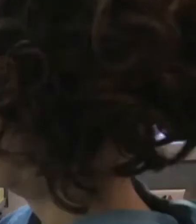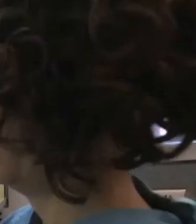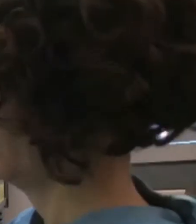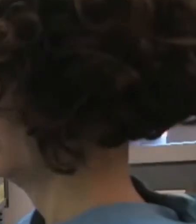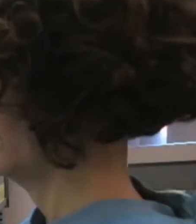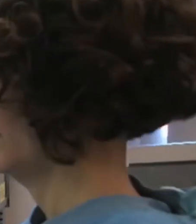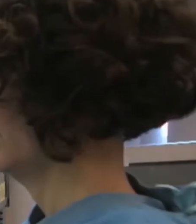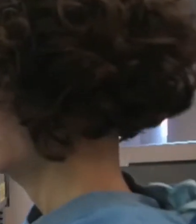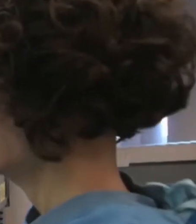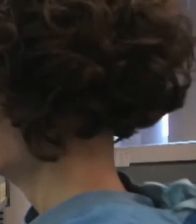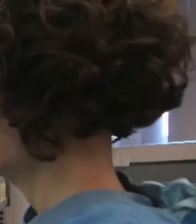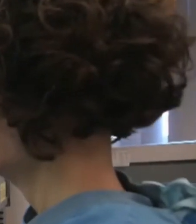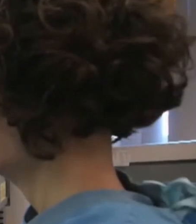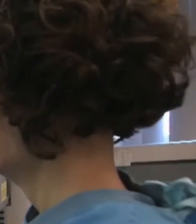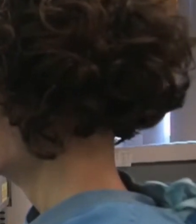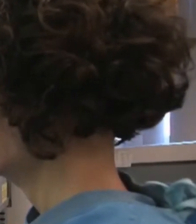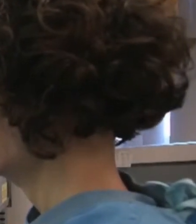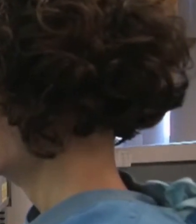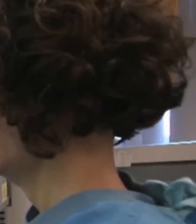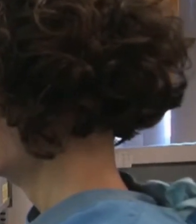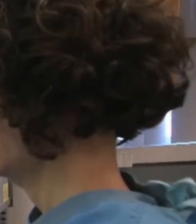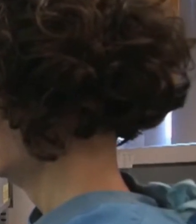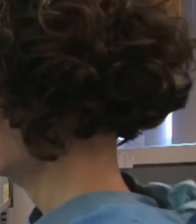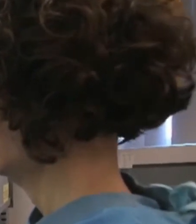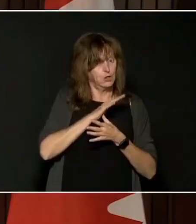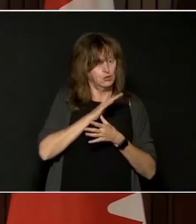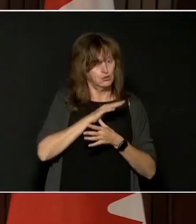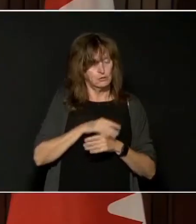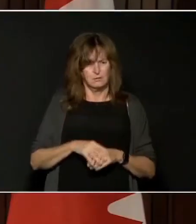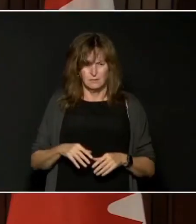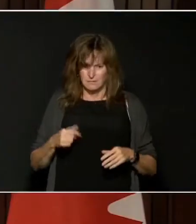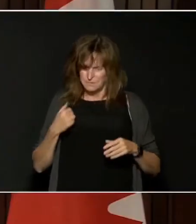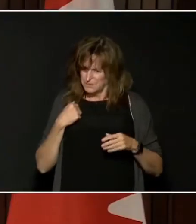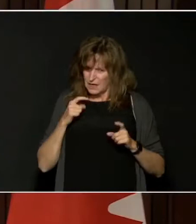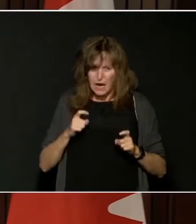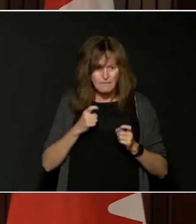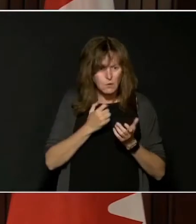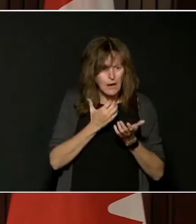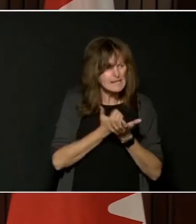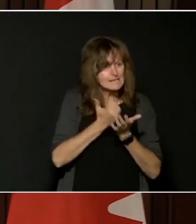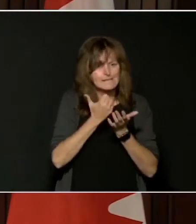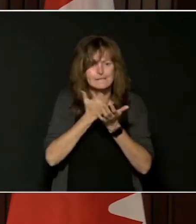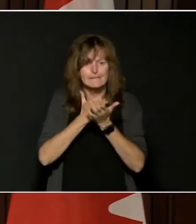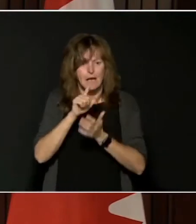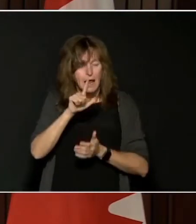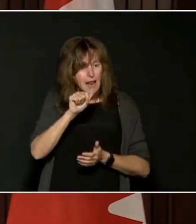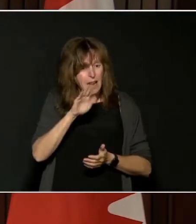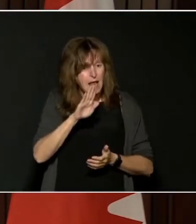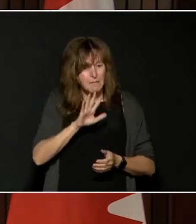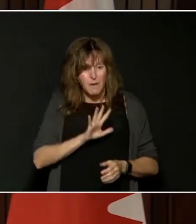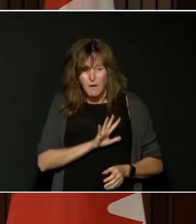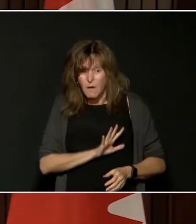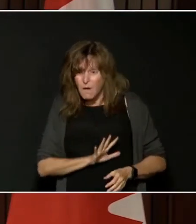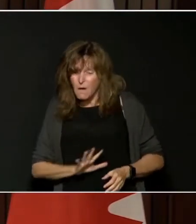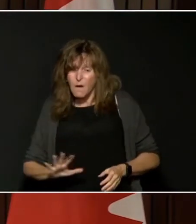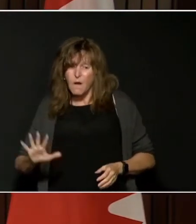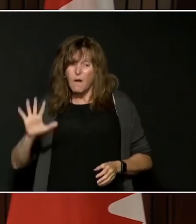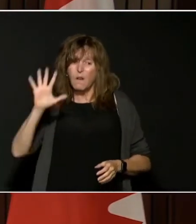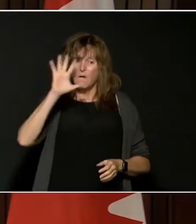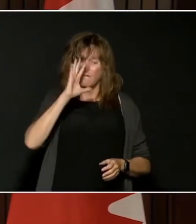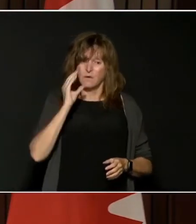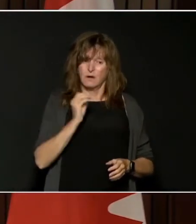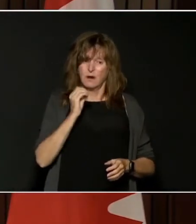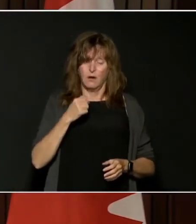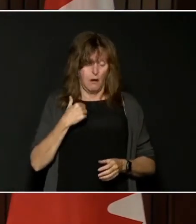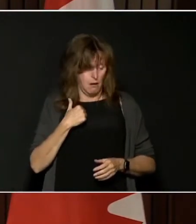analysis. We're utilizing every single testing lab there is in the province, and I'd much rather send it